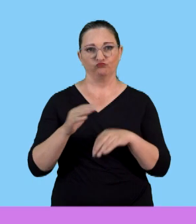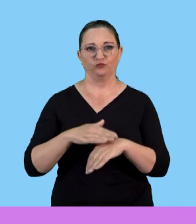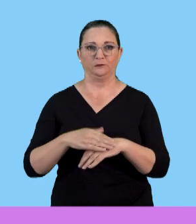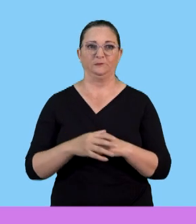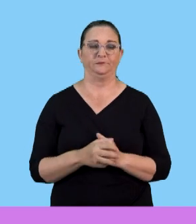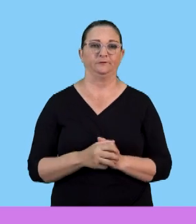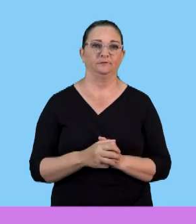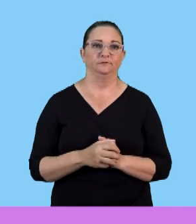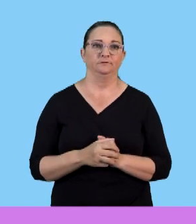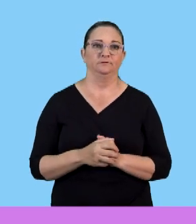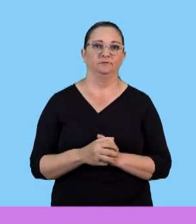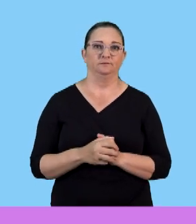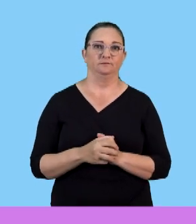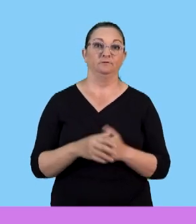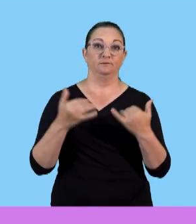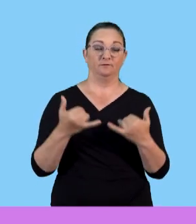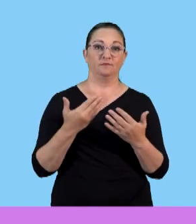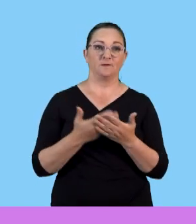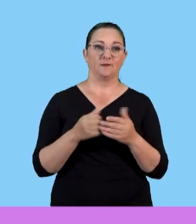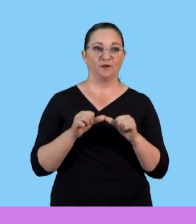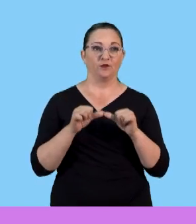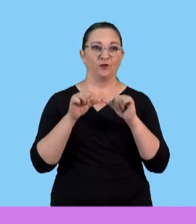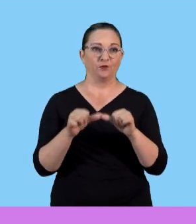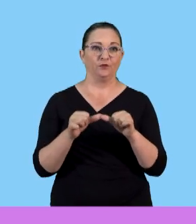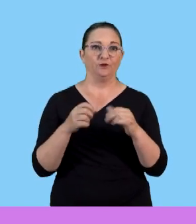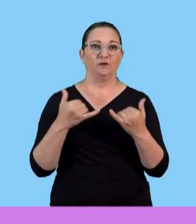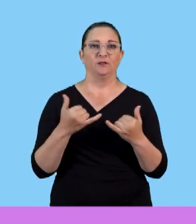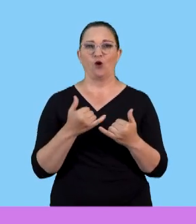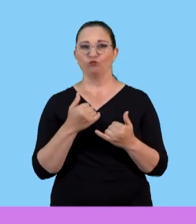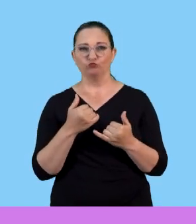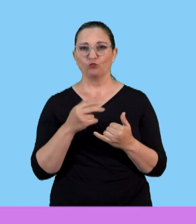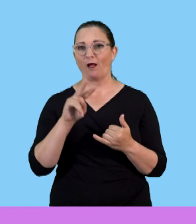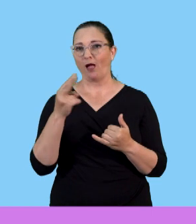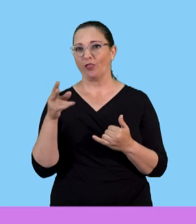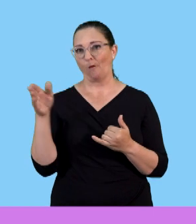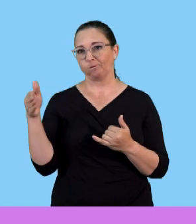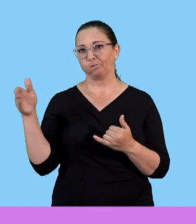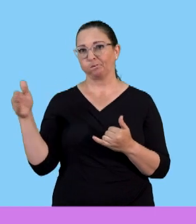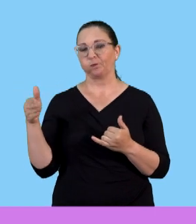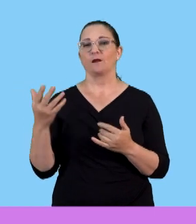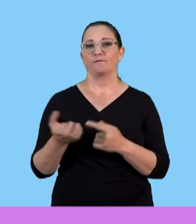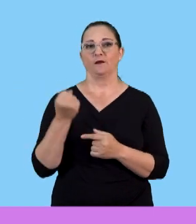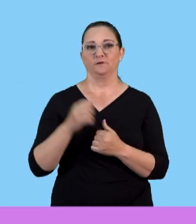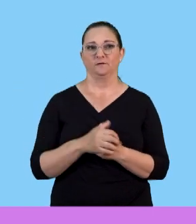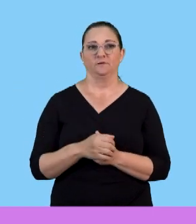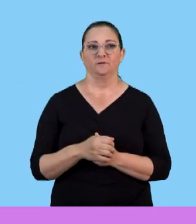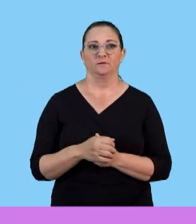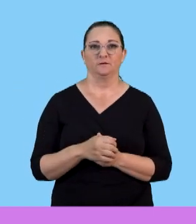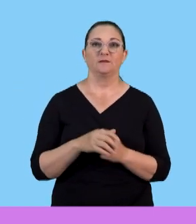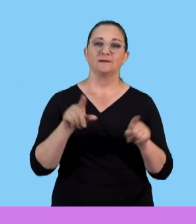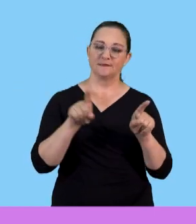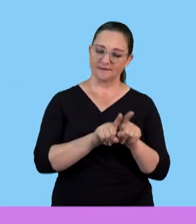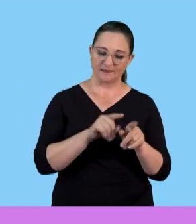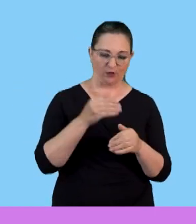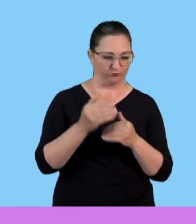other two missing values. Okay, let us continue by finding the other two missing values. So we are